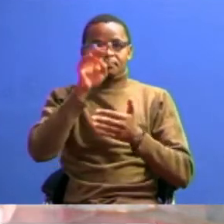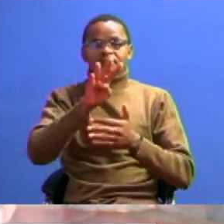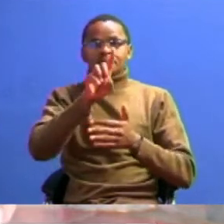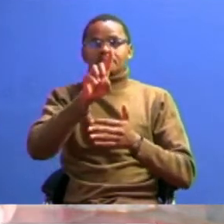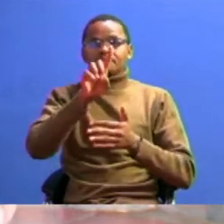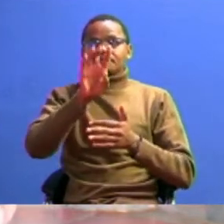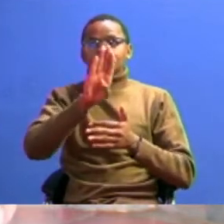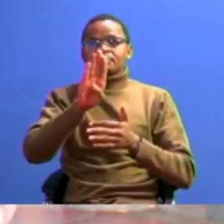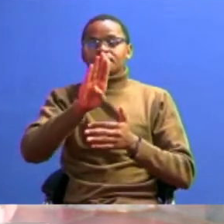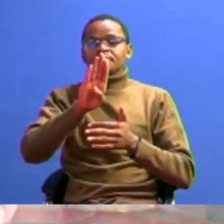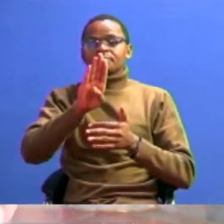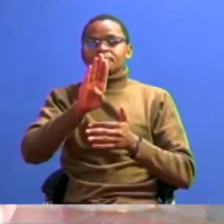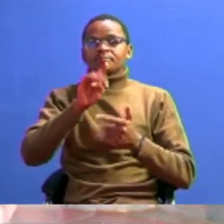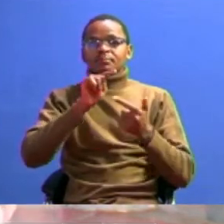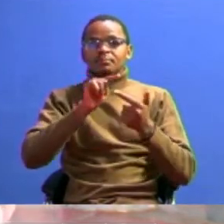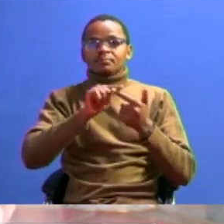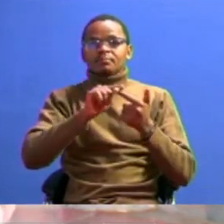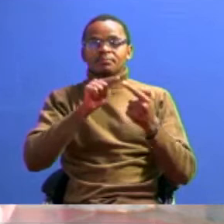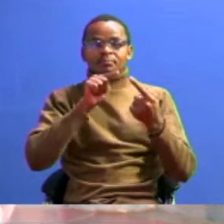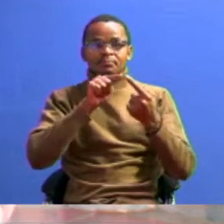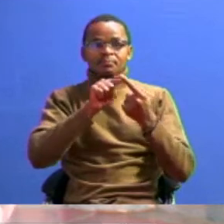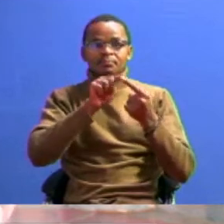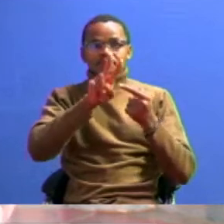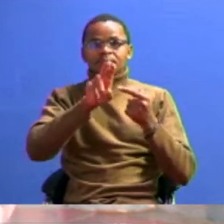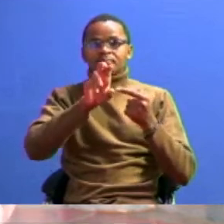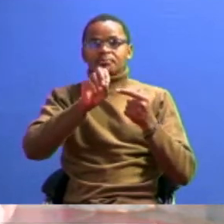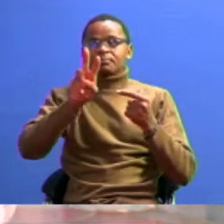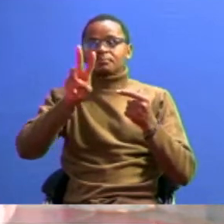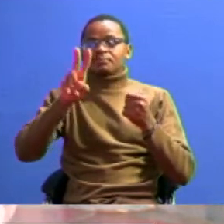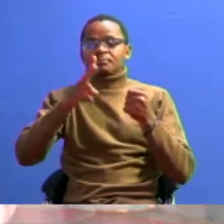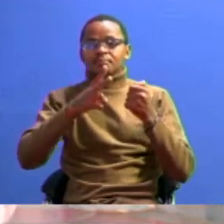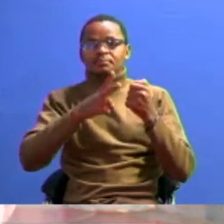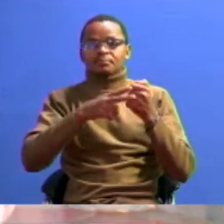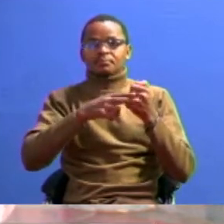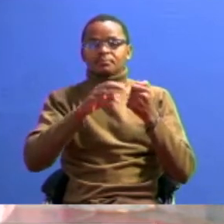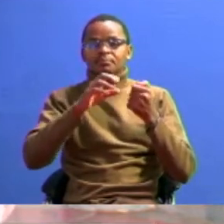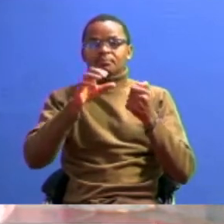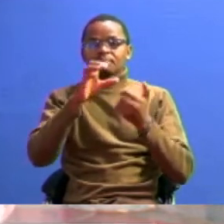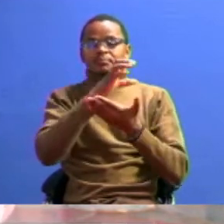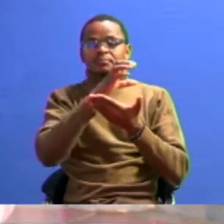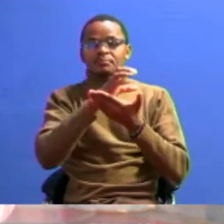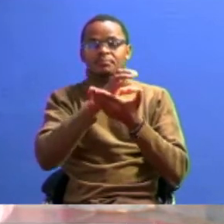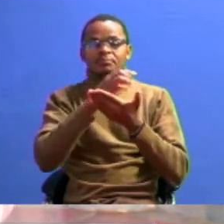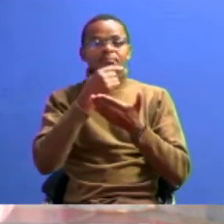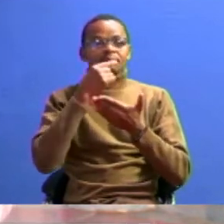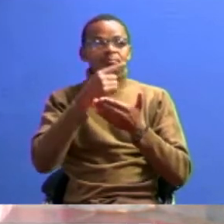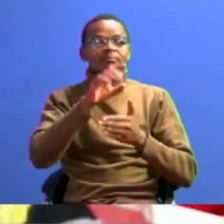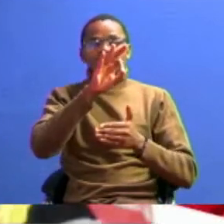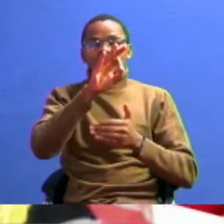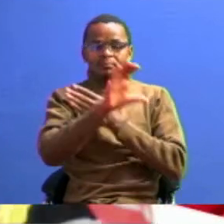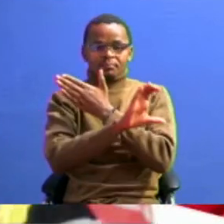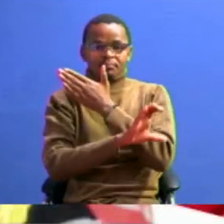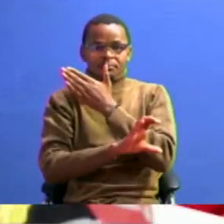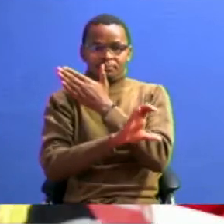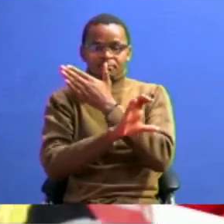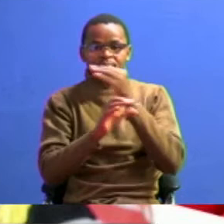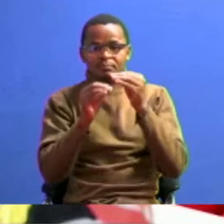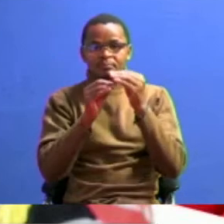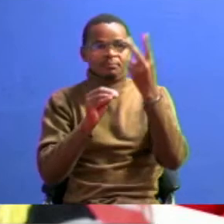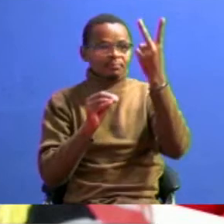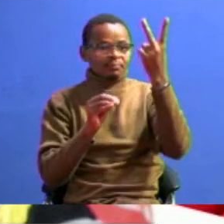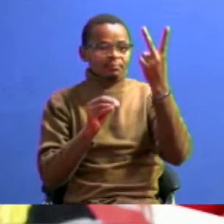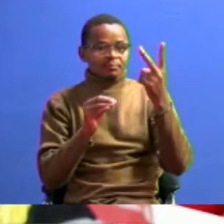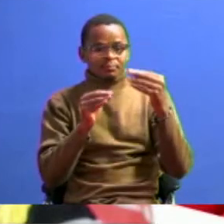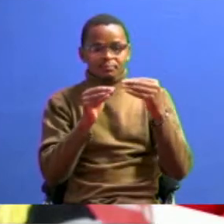4.1 billion shillings, towards the 2027 Africa Cup of Nations. Namwamba said the three countries have met twice and